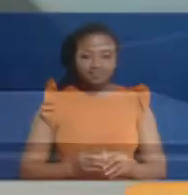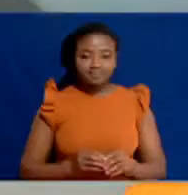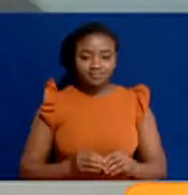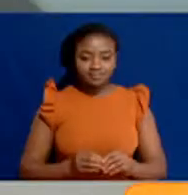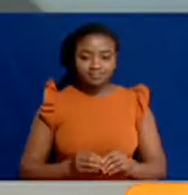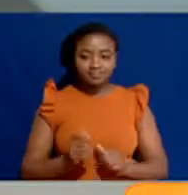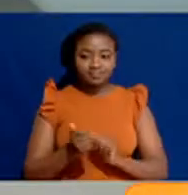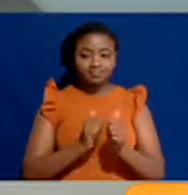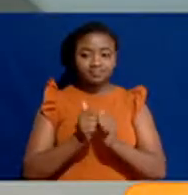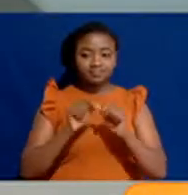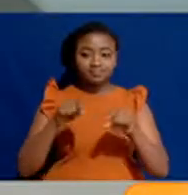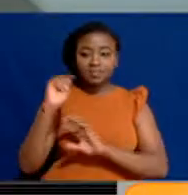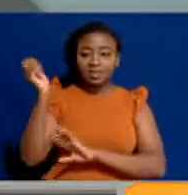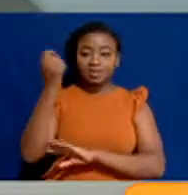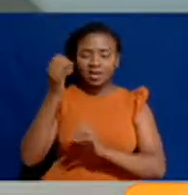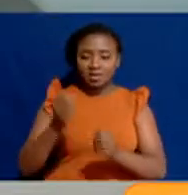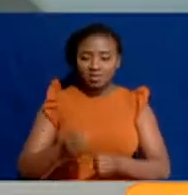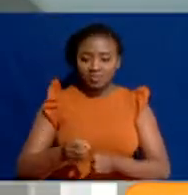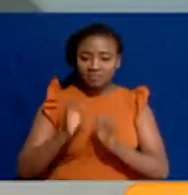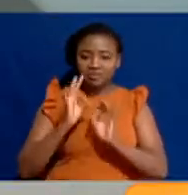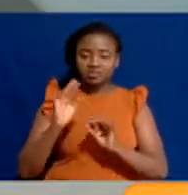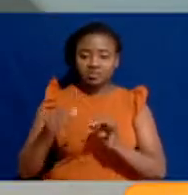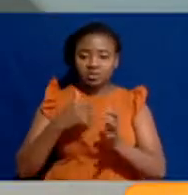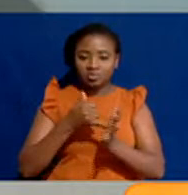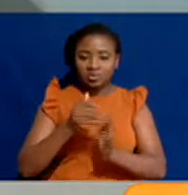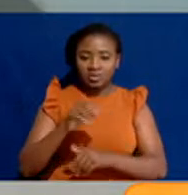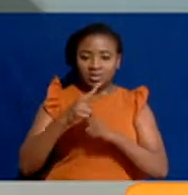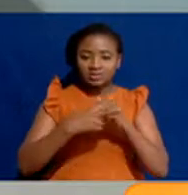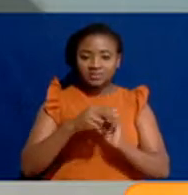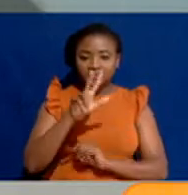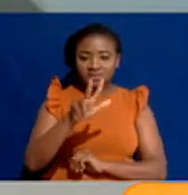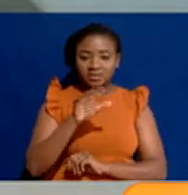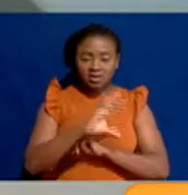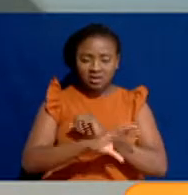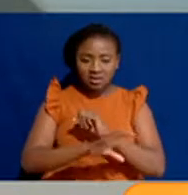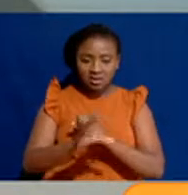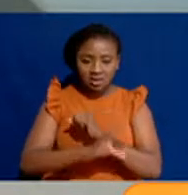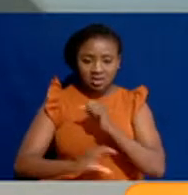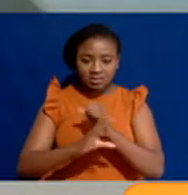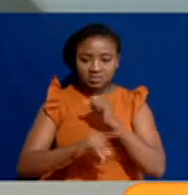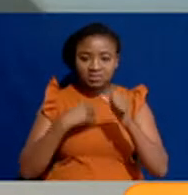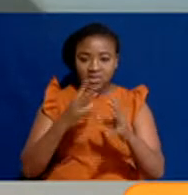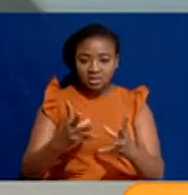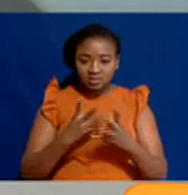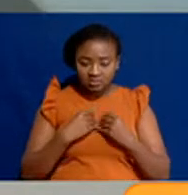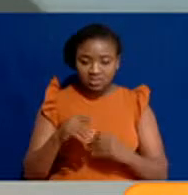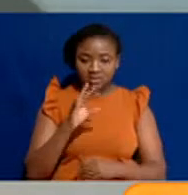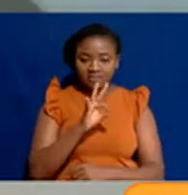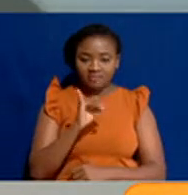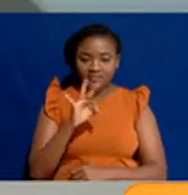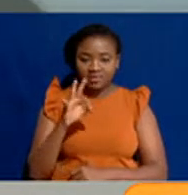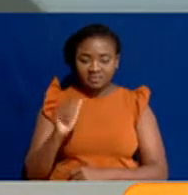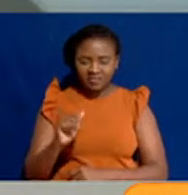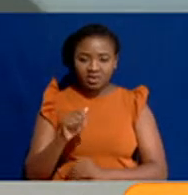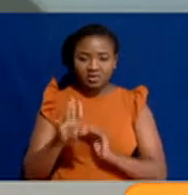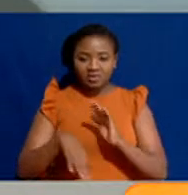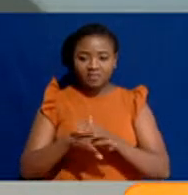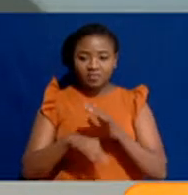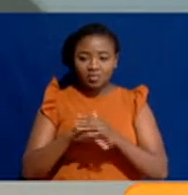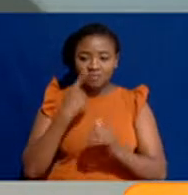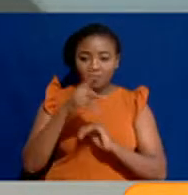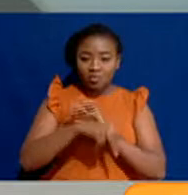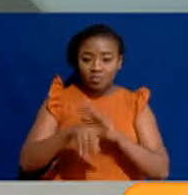Sports now, and Kenya has officially joined the list of 73 countries that have embraced the FIFA Football for Primary Schools program. Africa has